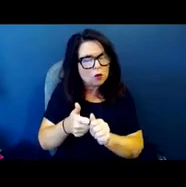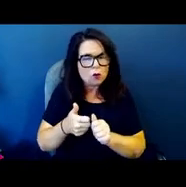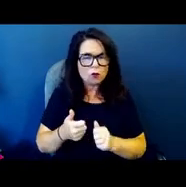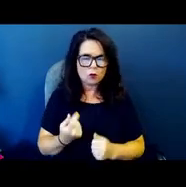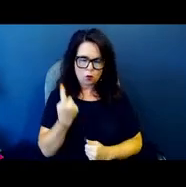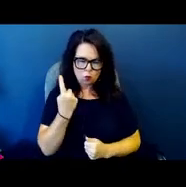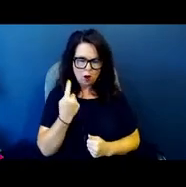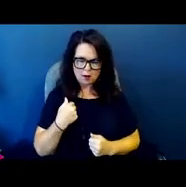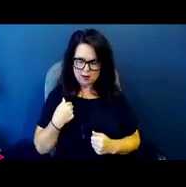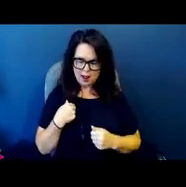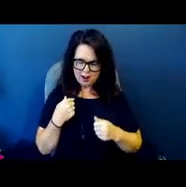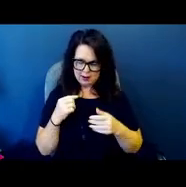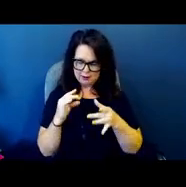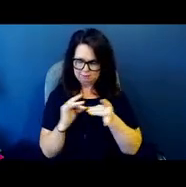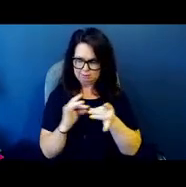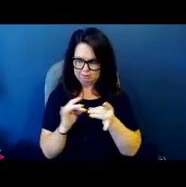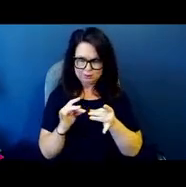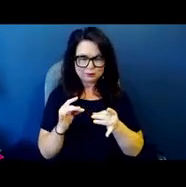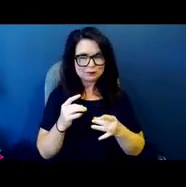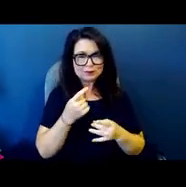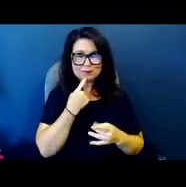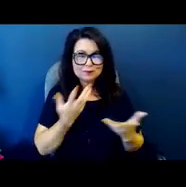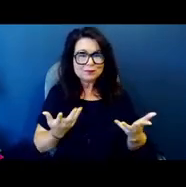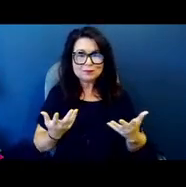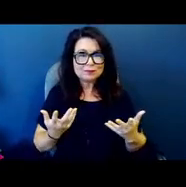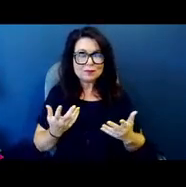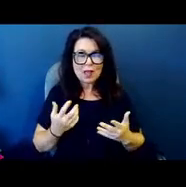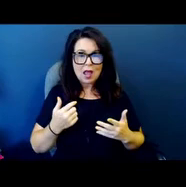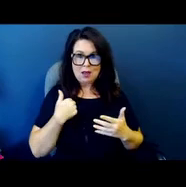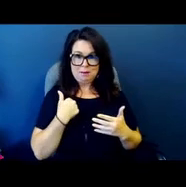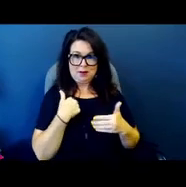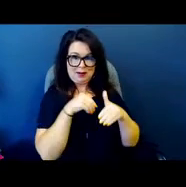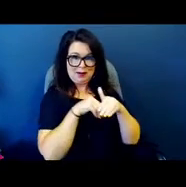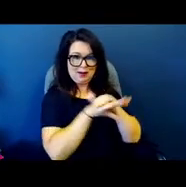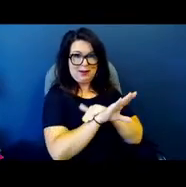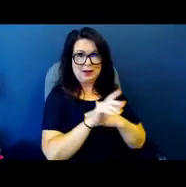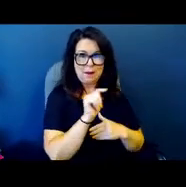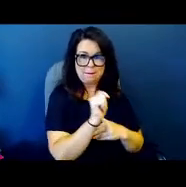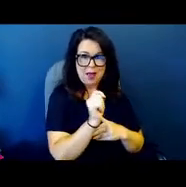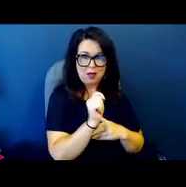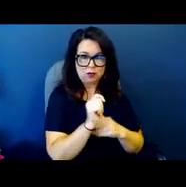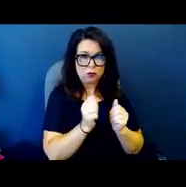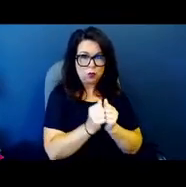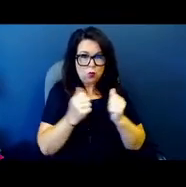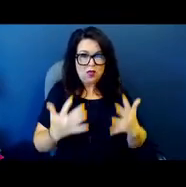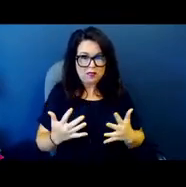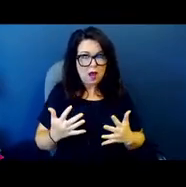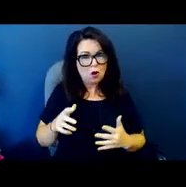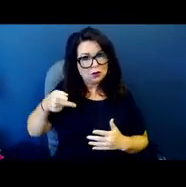think, was I can't use the bathroom without her assistance, her referring